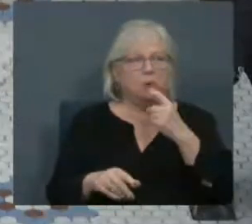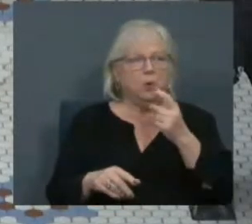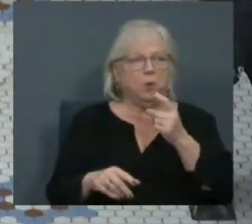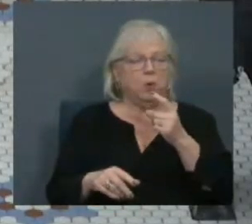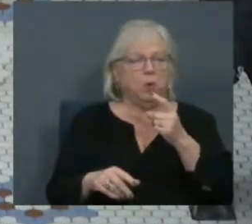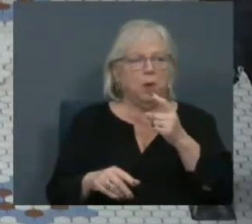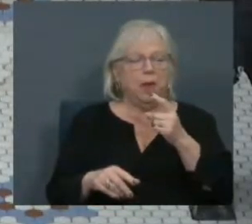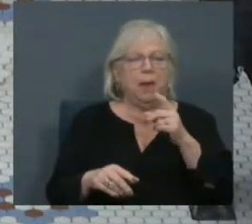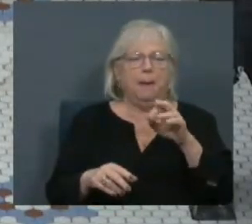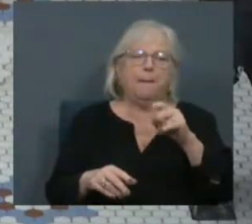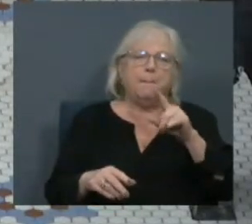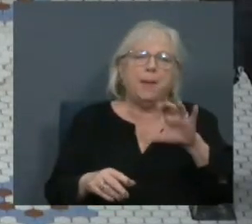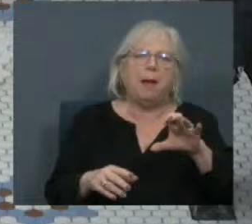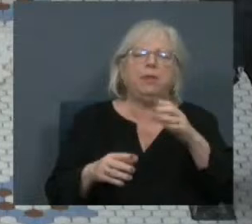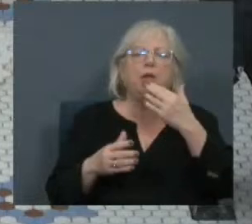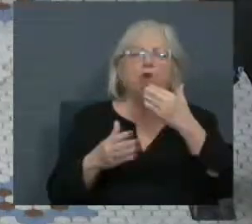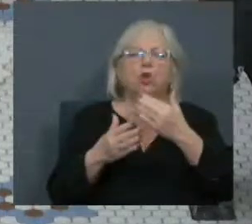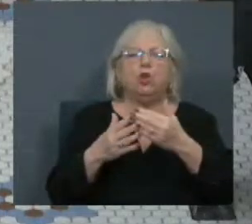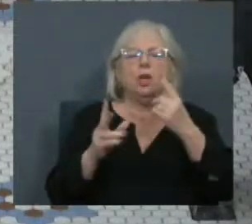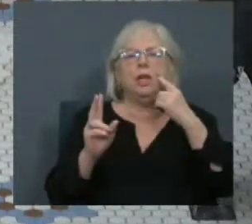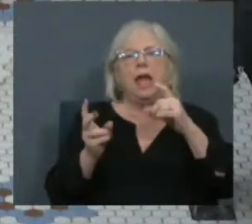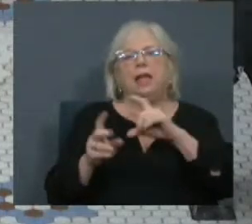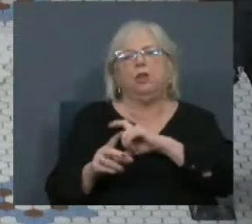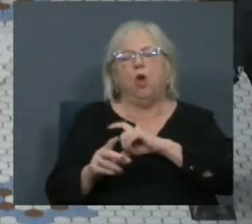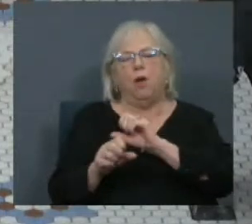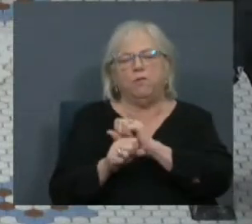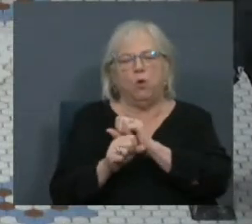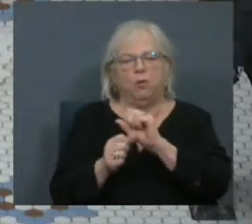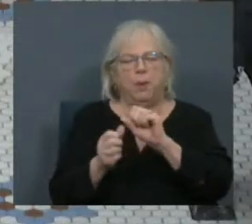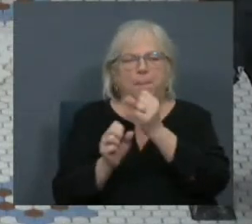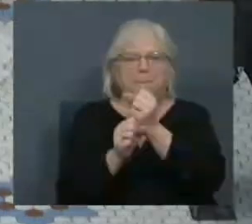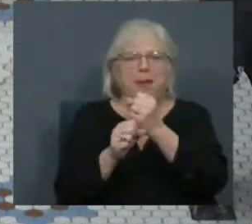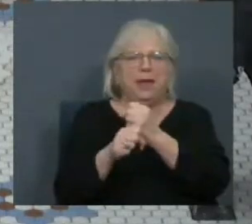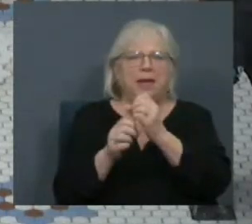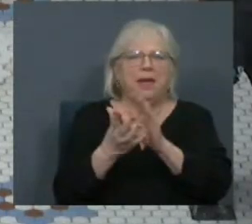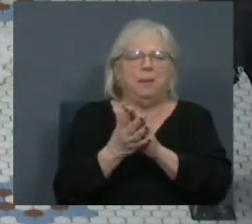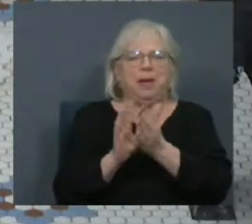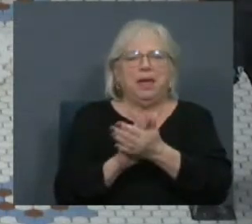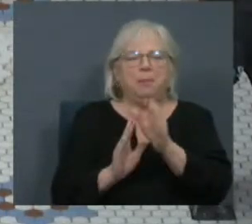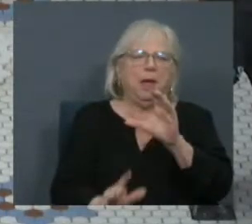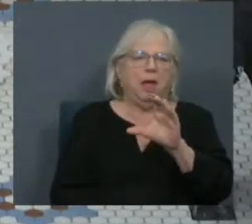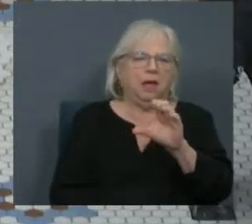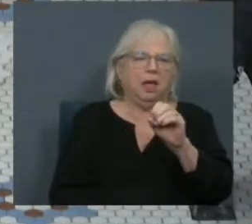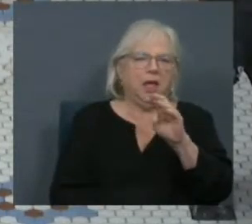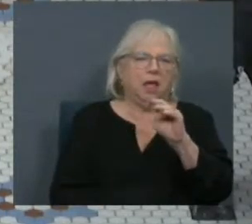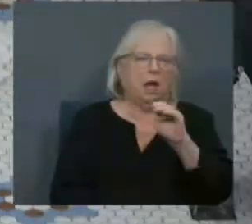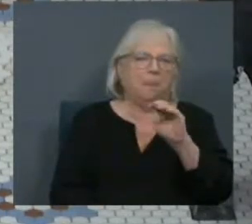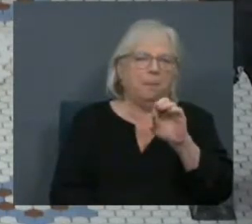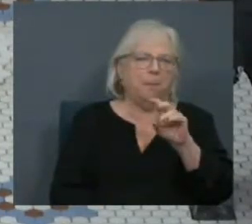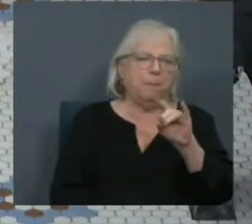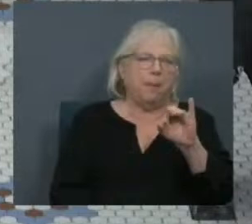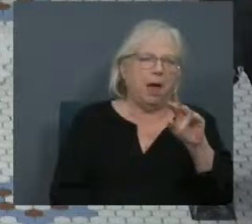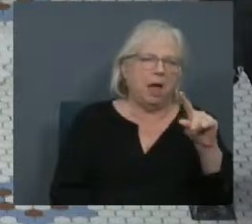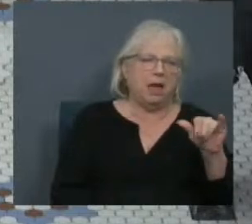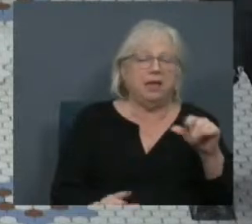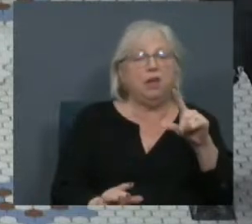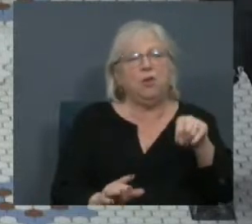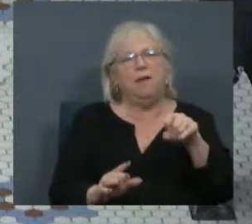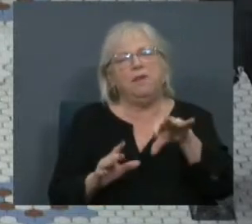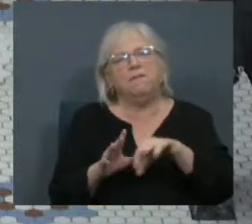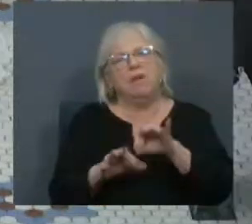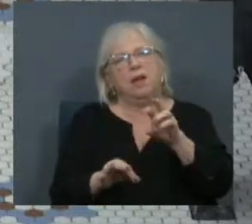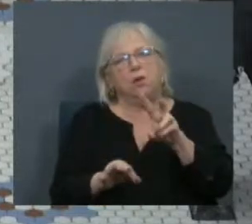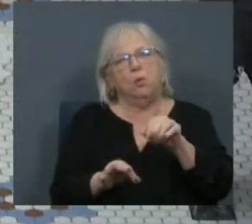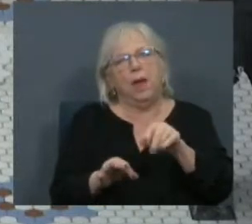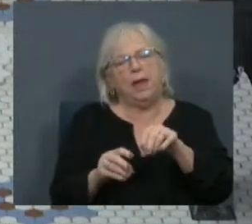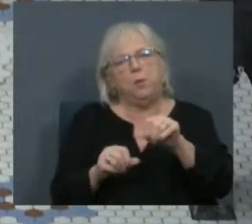a public good like law enforcement, it usually, you've got to find ways to pay those salaries. And a lot of that